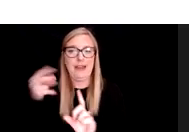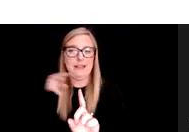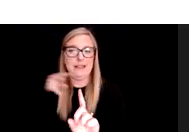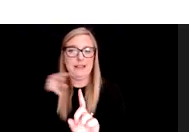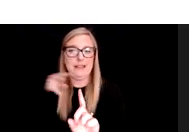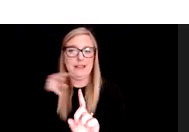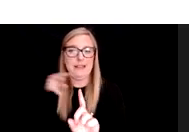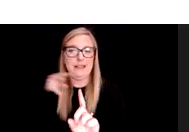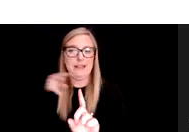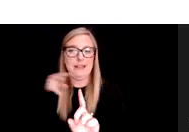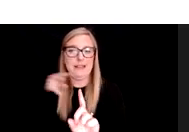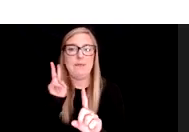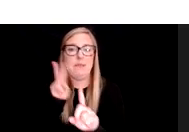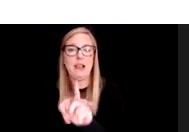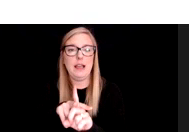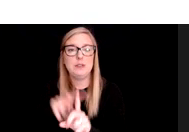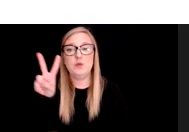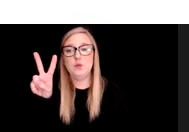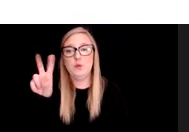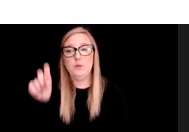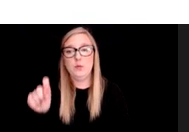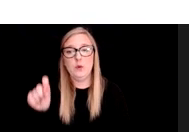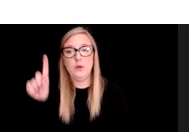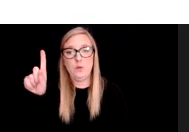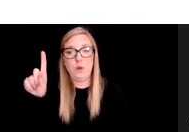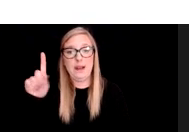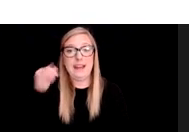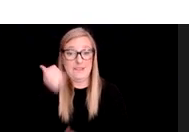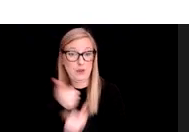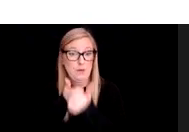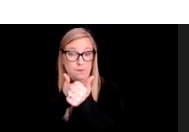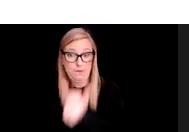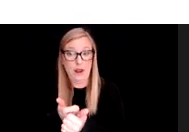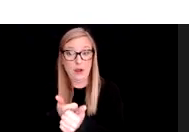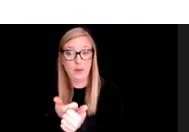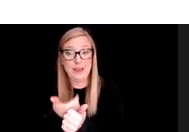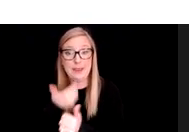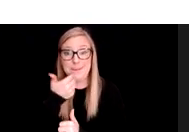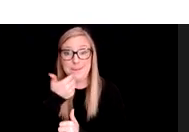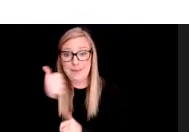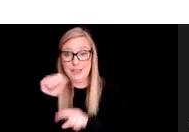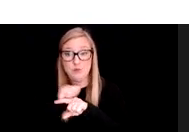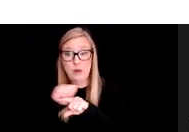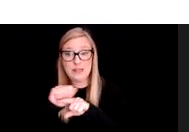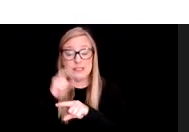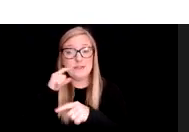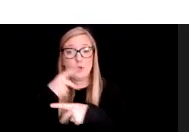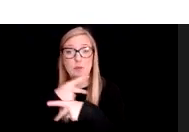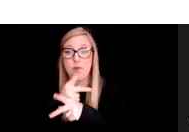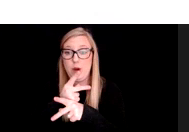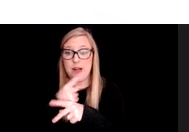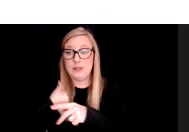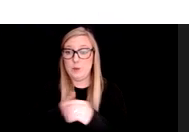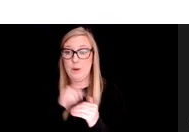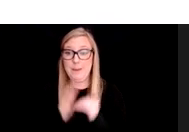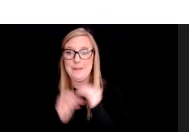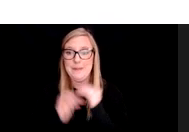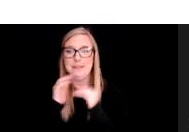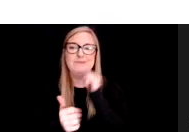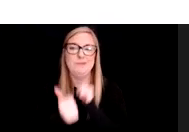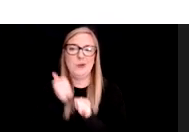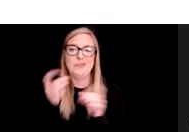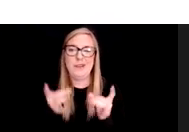to 2.1. If you're following fundamental best practices for the products that we're building, most of these should come pretty